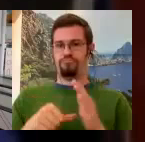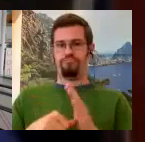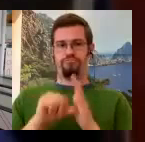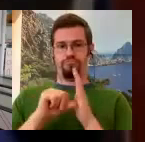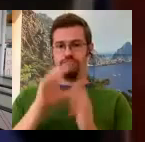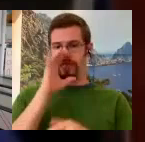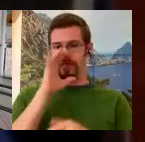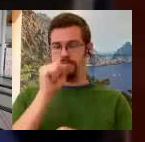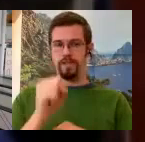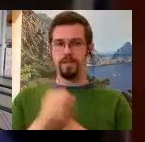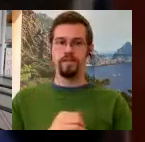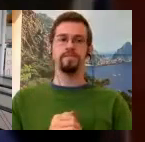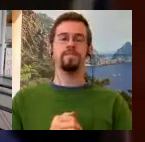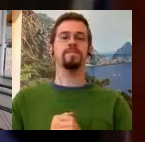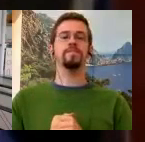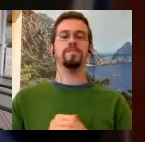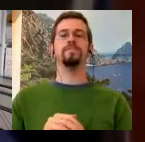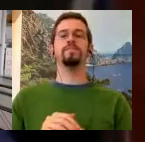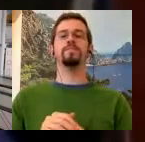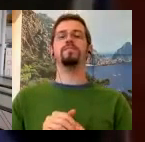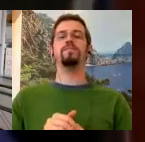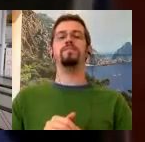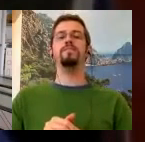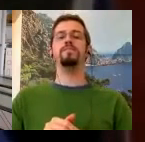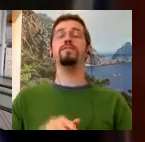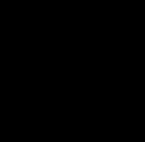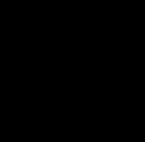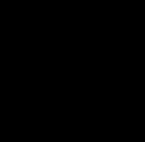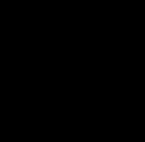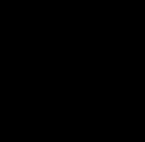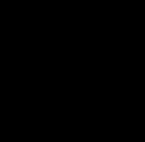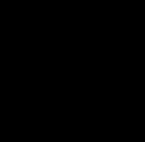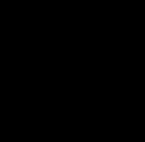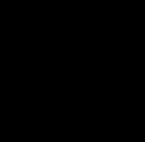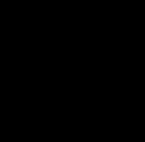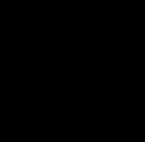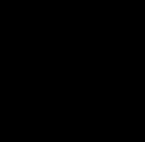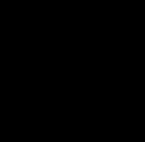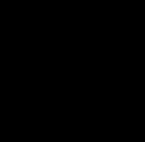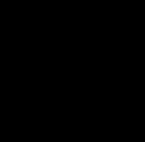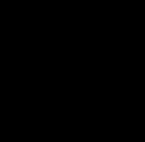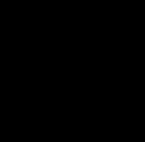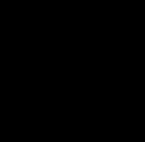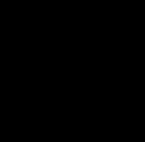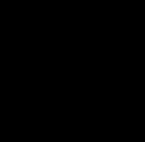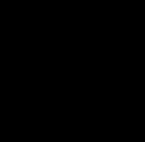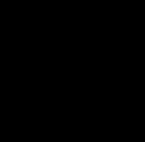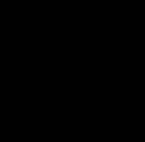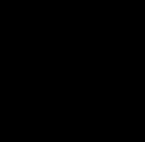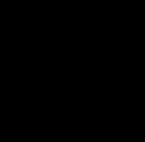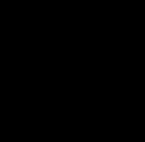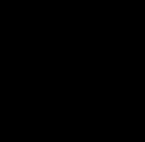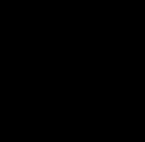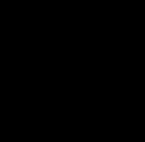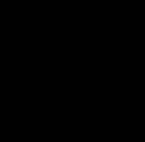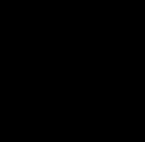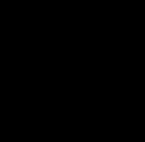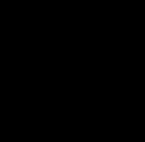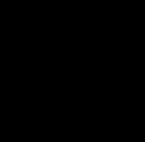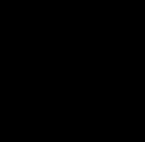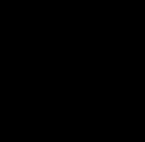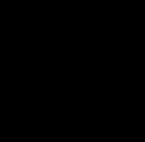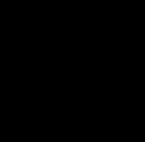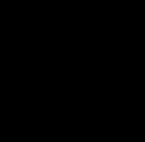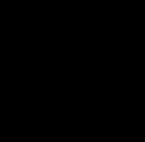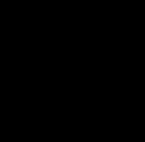Another way to extend the standard, I think, is to not maintain compatibility, but to experiment and try something new.